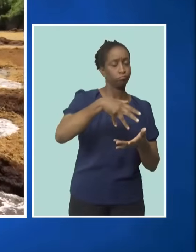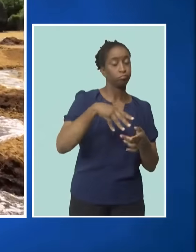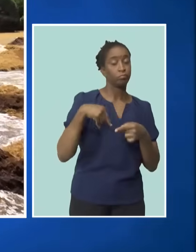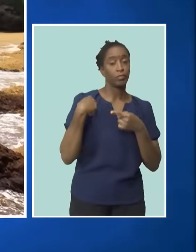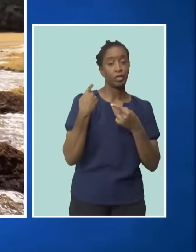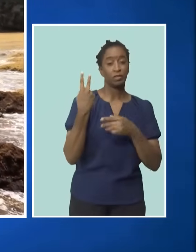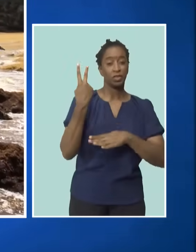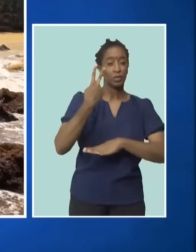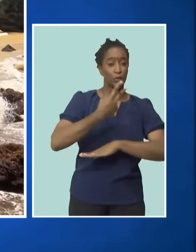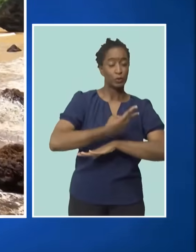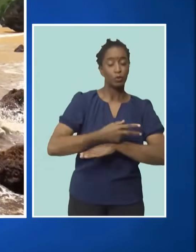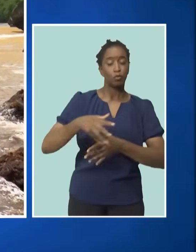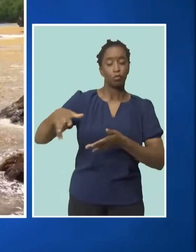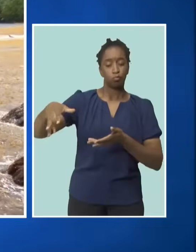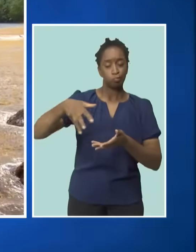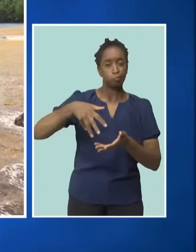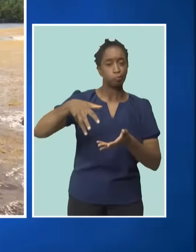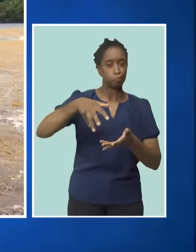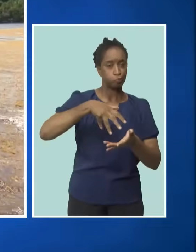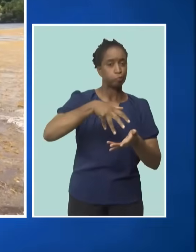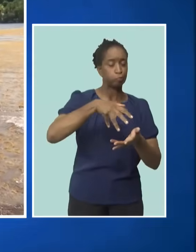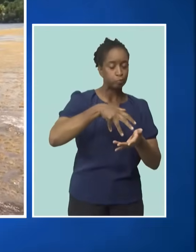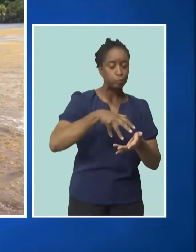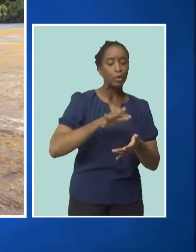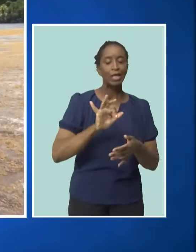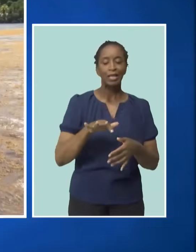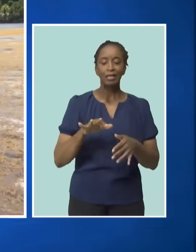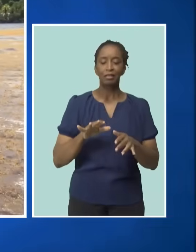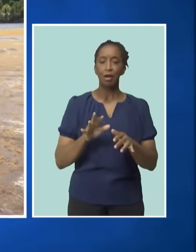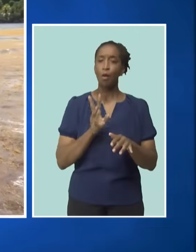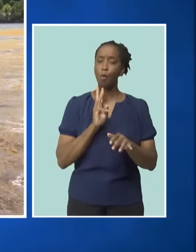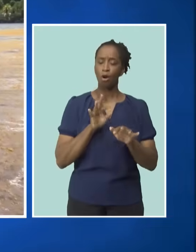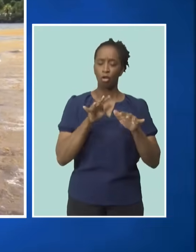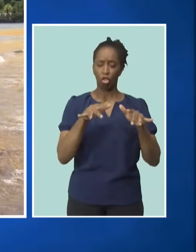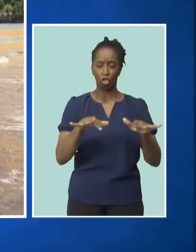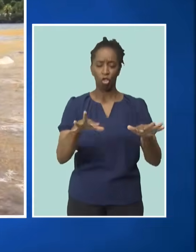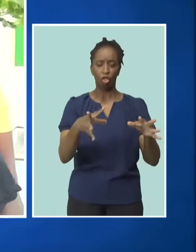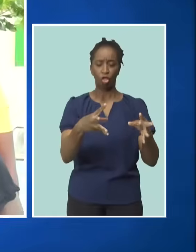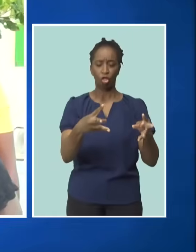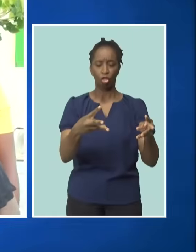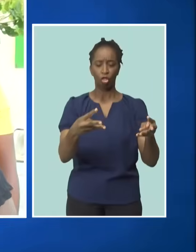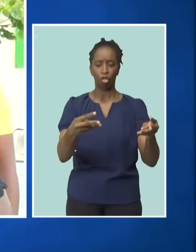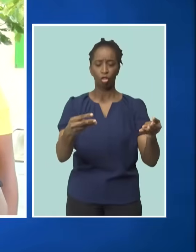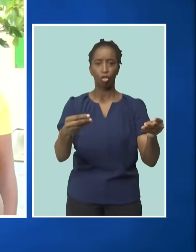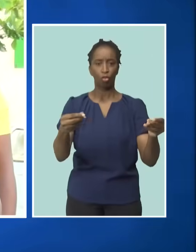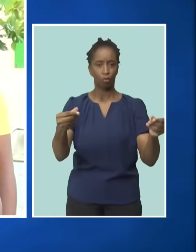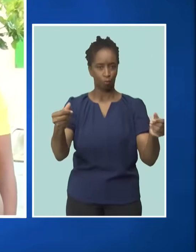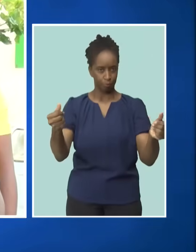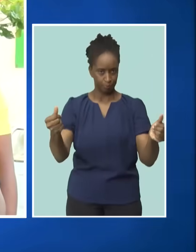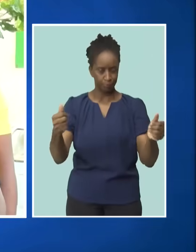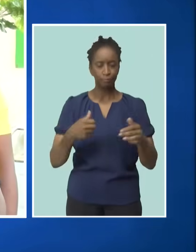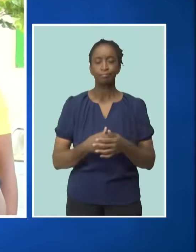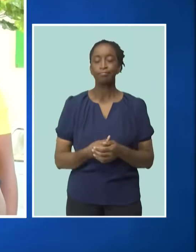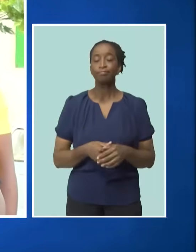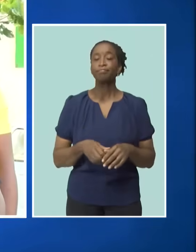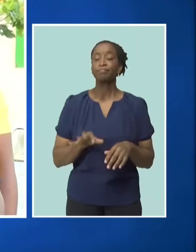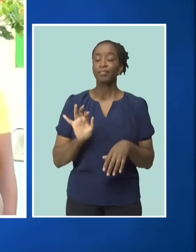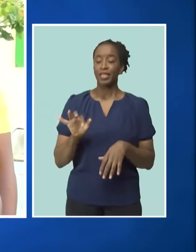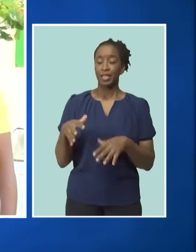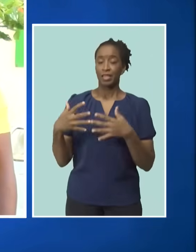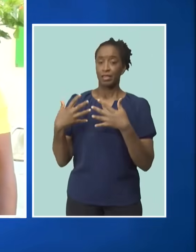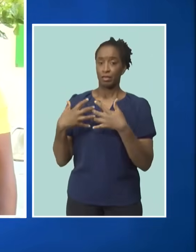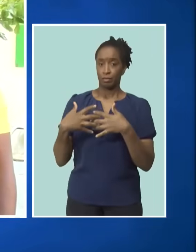the bay, the water is much clearer than it was this time last week. But mechanic operator of the seaweed